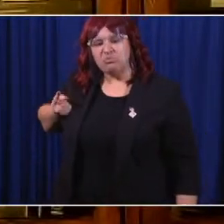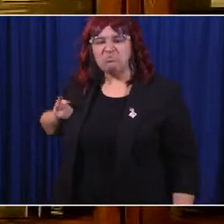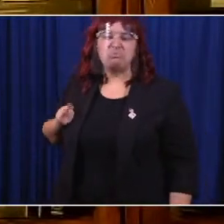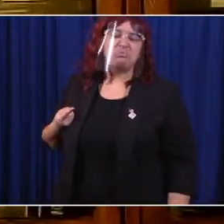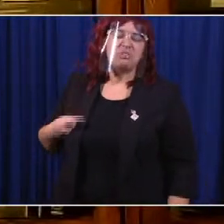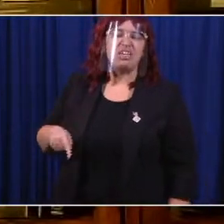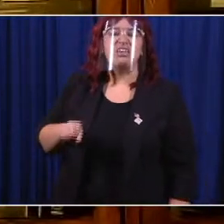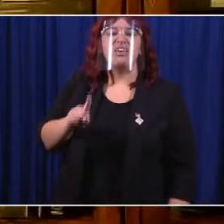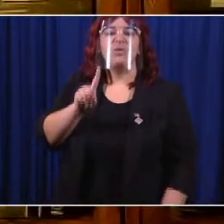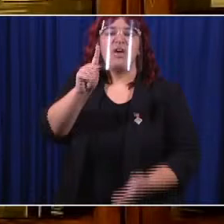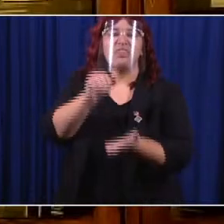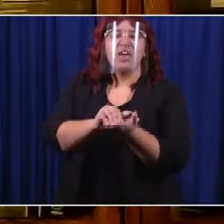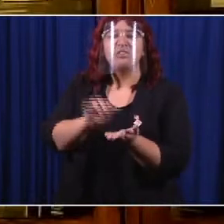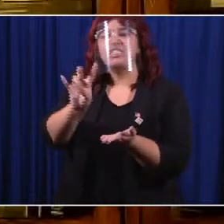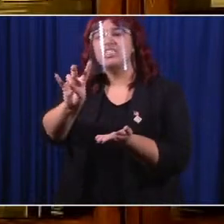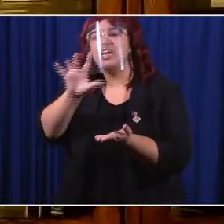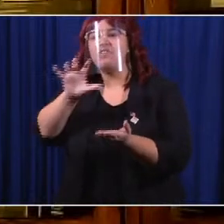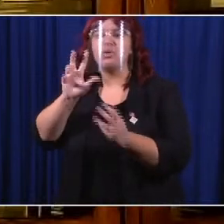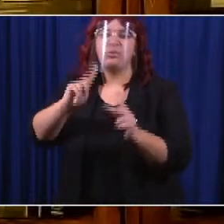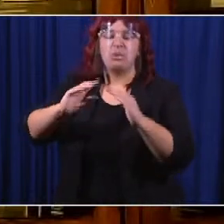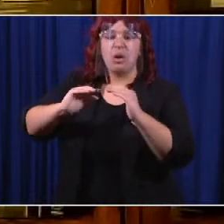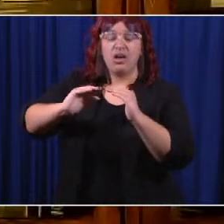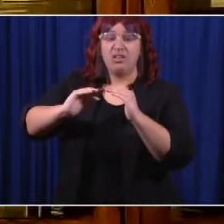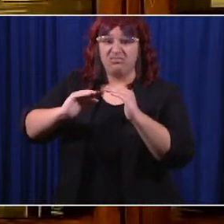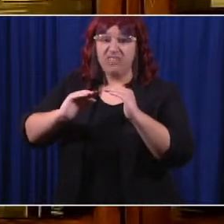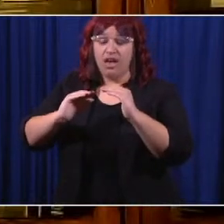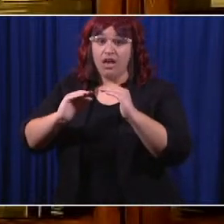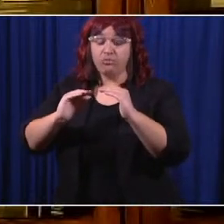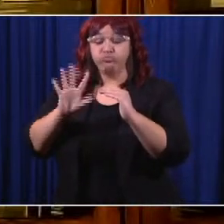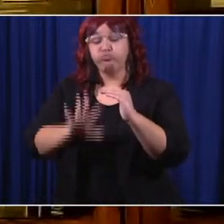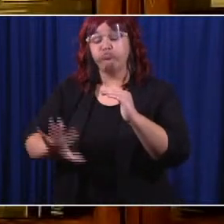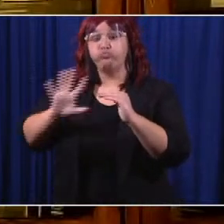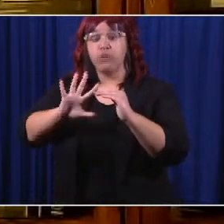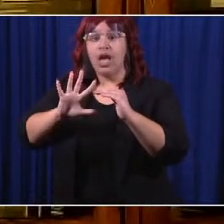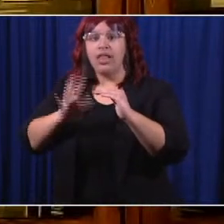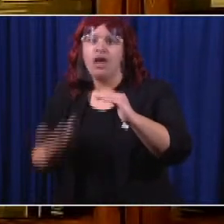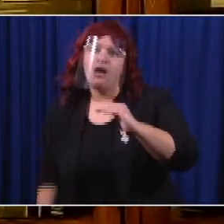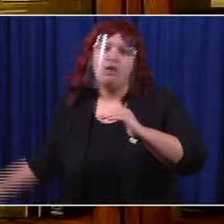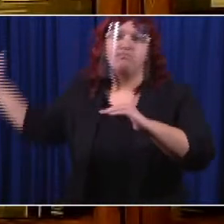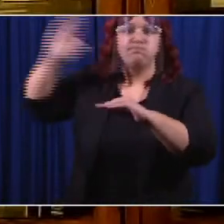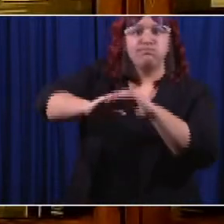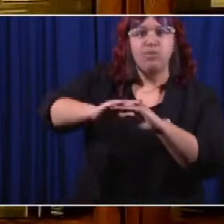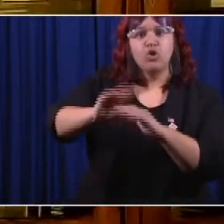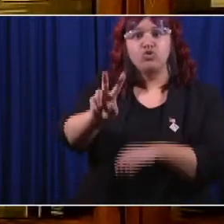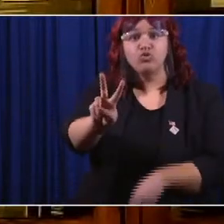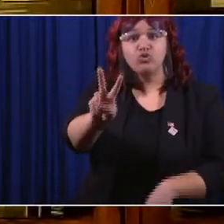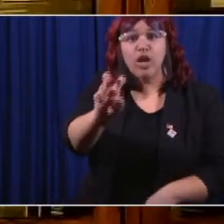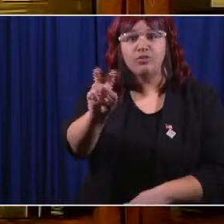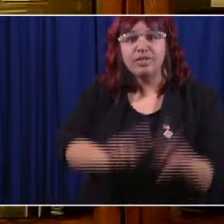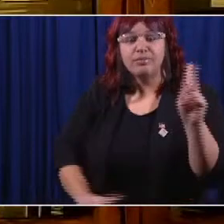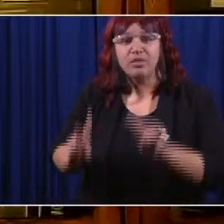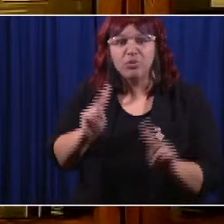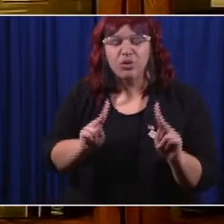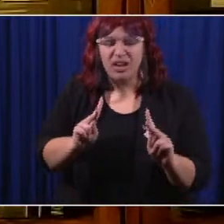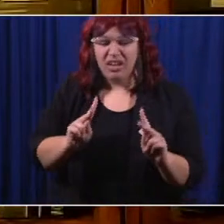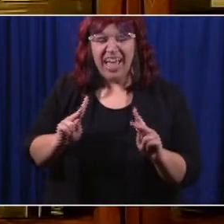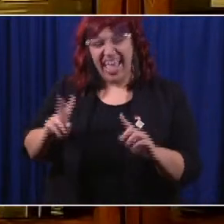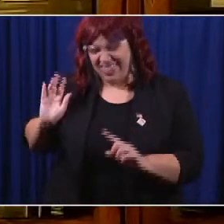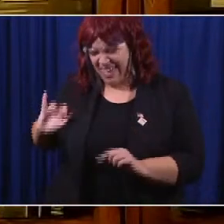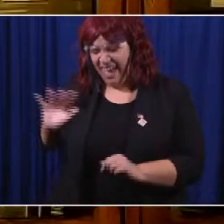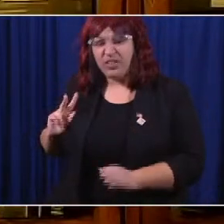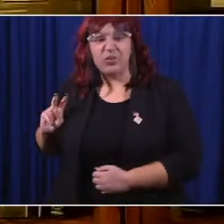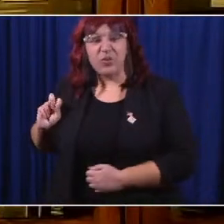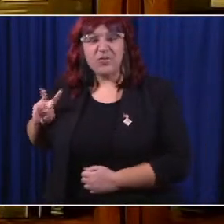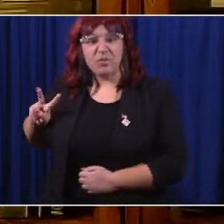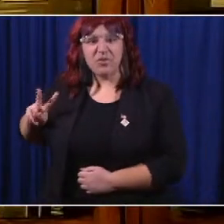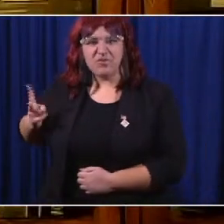the state in the hospital. It's a 200% increase just since November 1st. And November 1st was a high point at that point